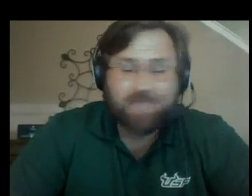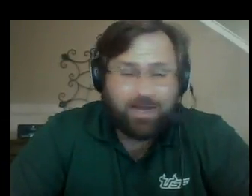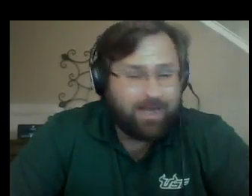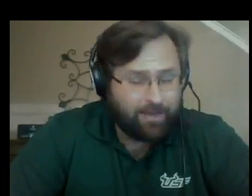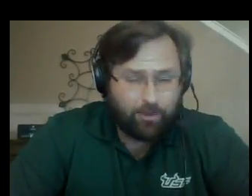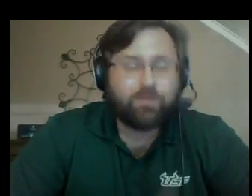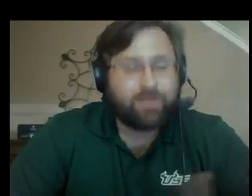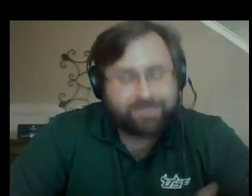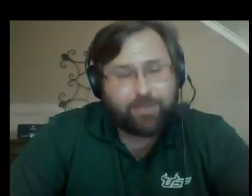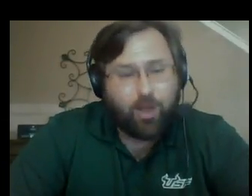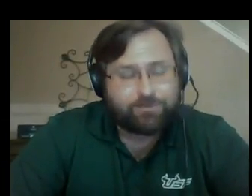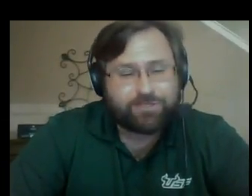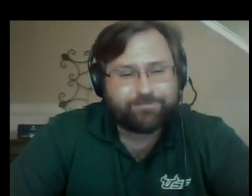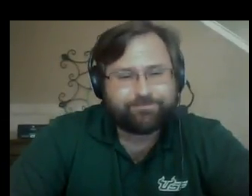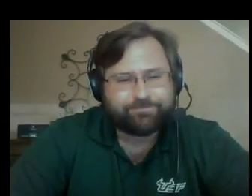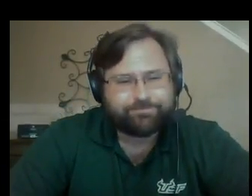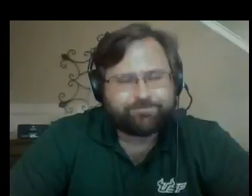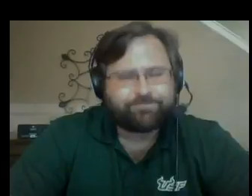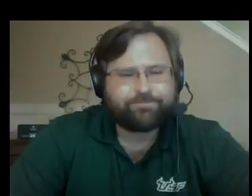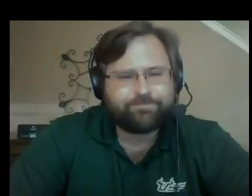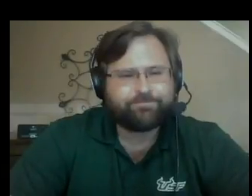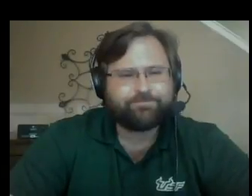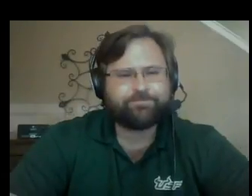this is not an error, it's another option.